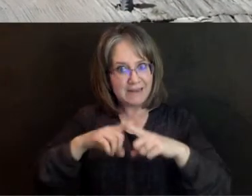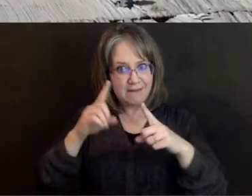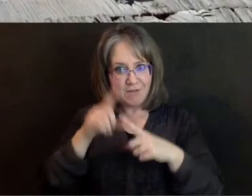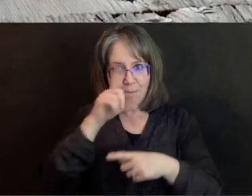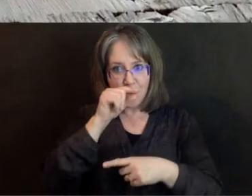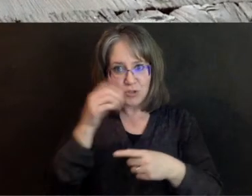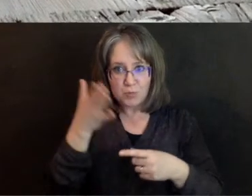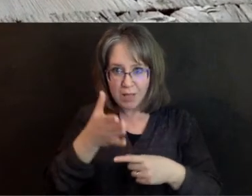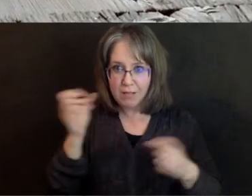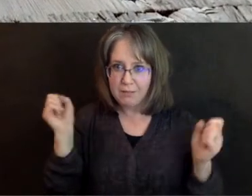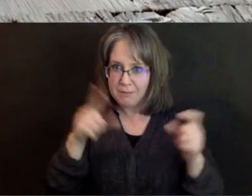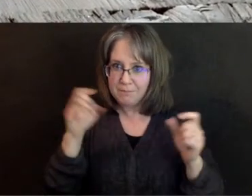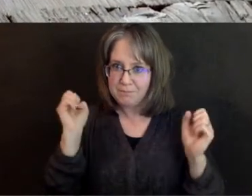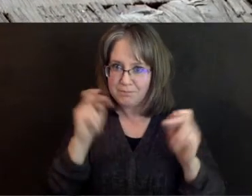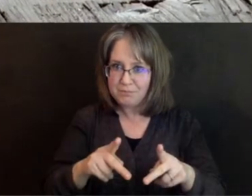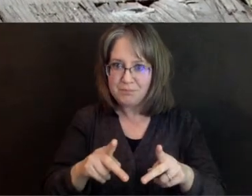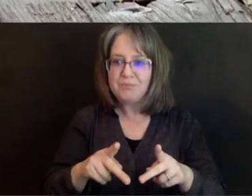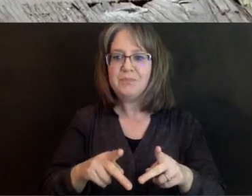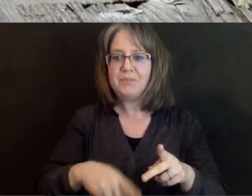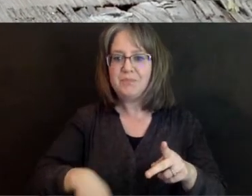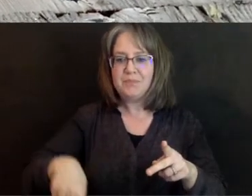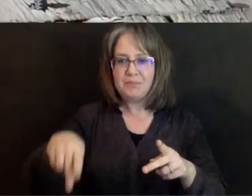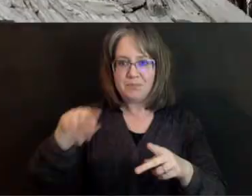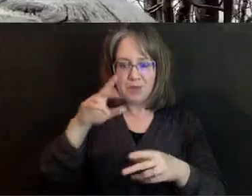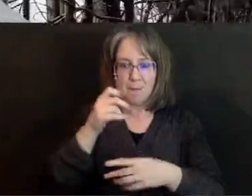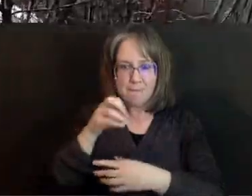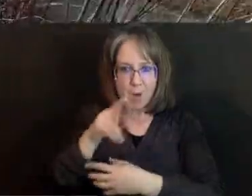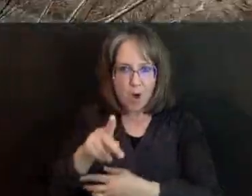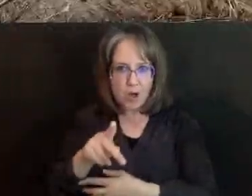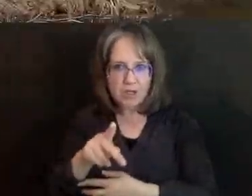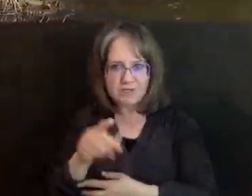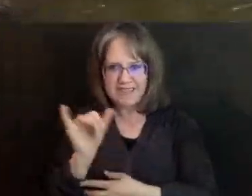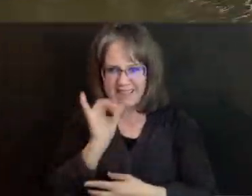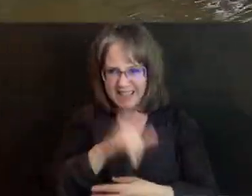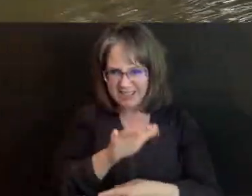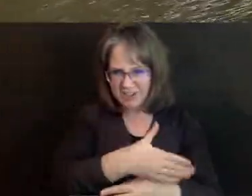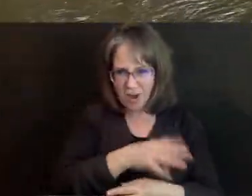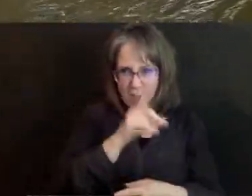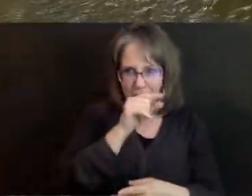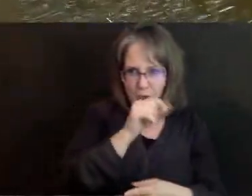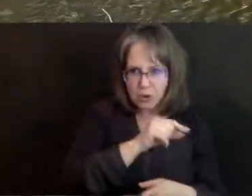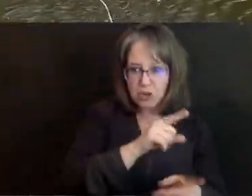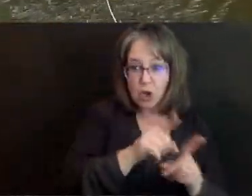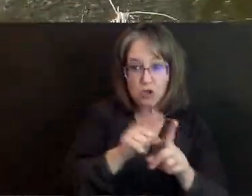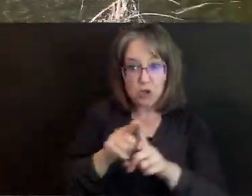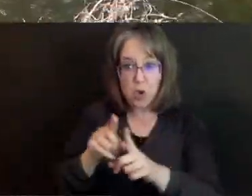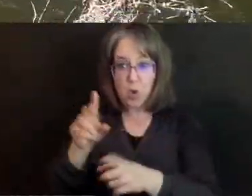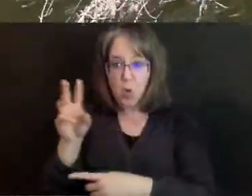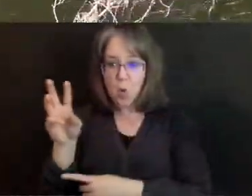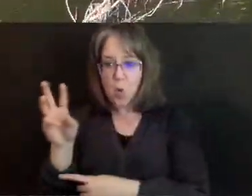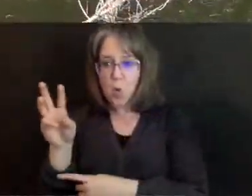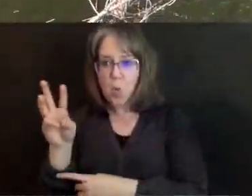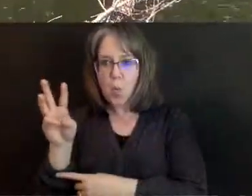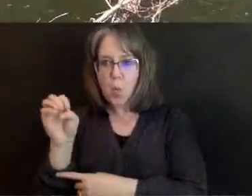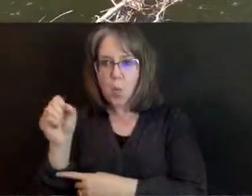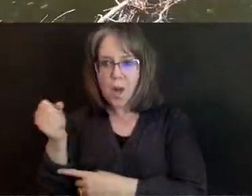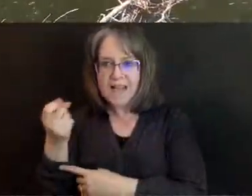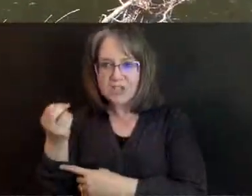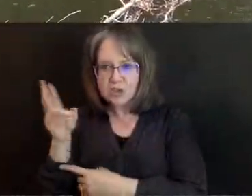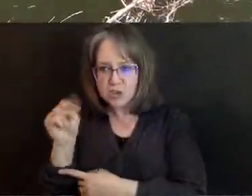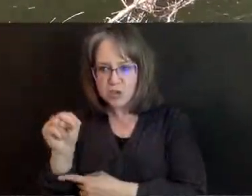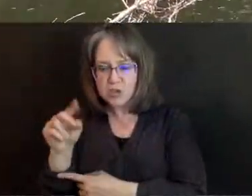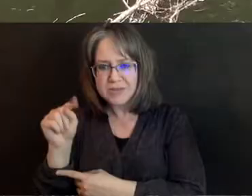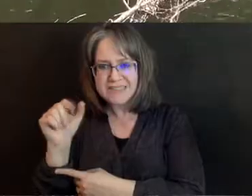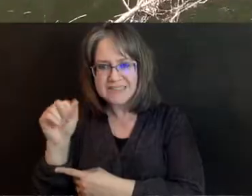Many different birds will return to the park, like this songbird. Other birds include western tanagers, yellow warblers, olive-sided